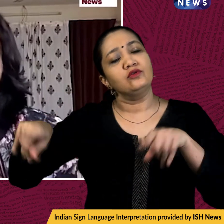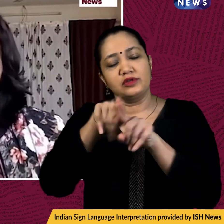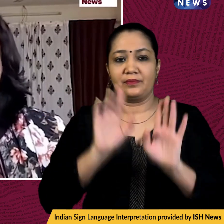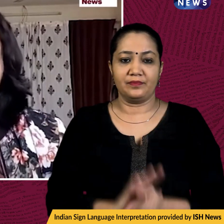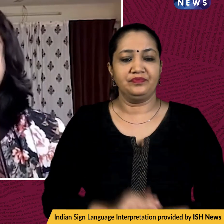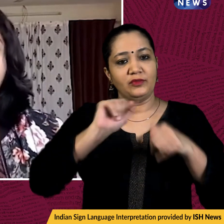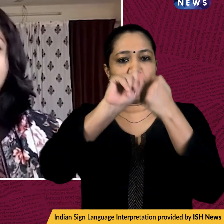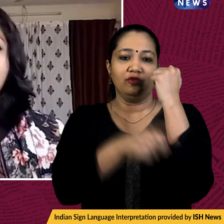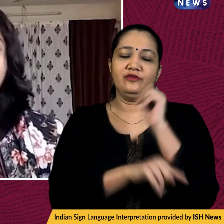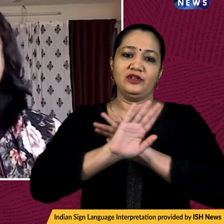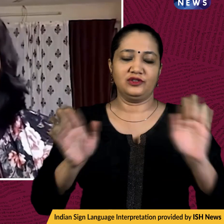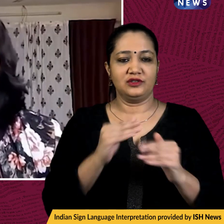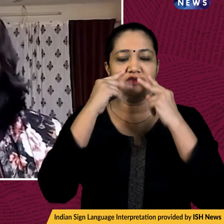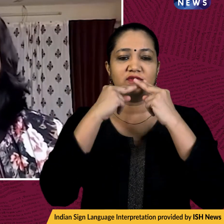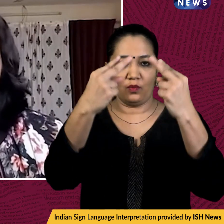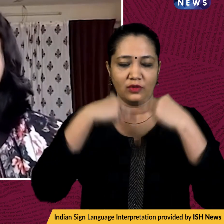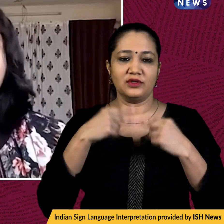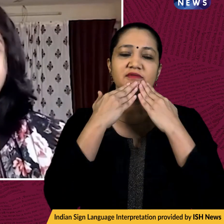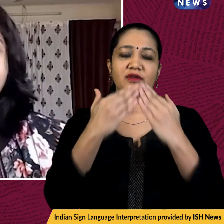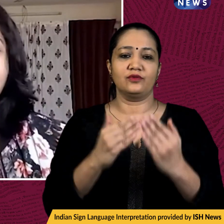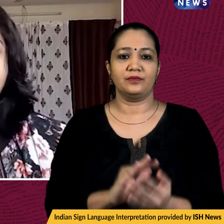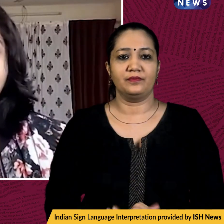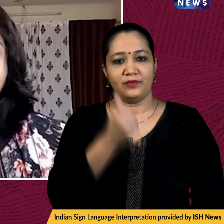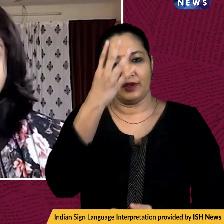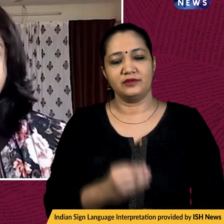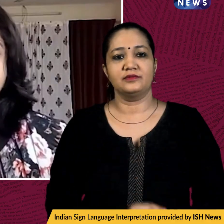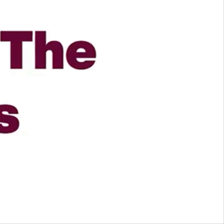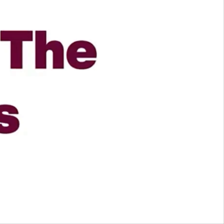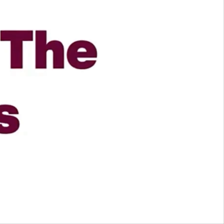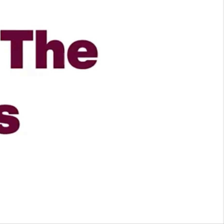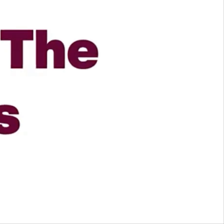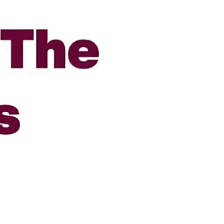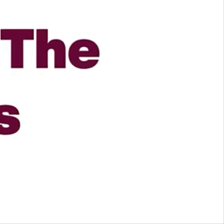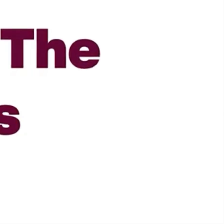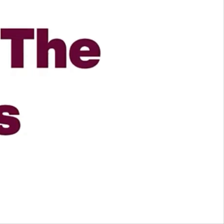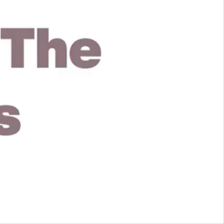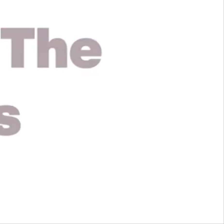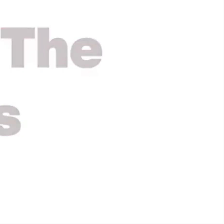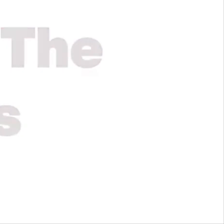Belarus. That brings us to the end of this bulletin. Thank you so much for watching. Good night.